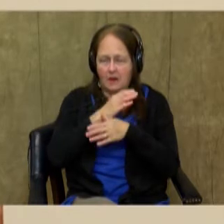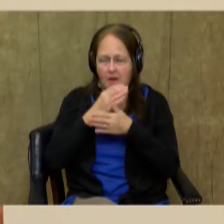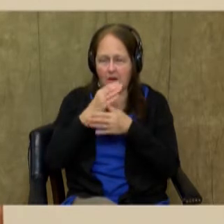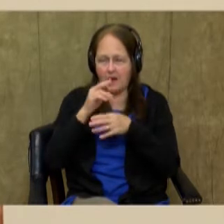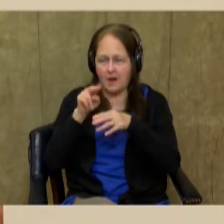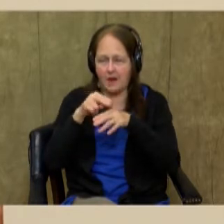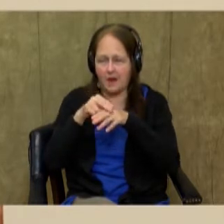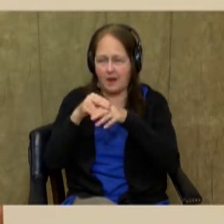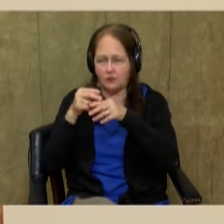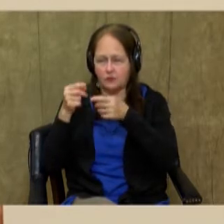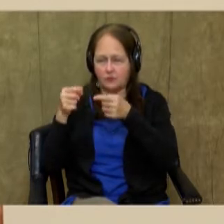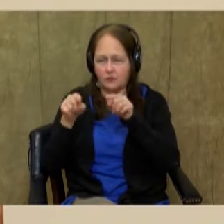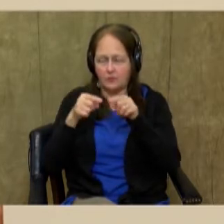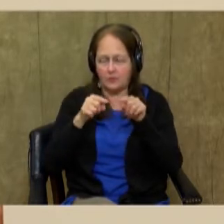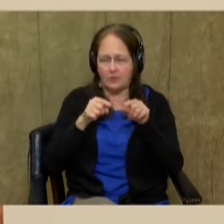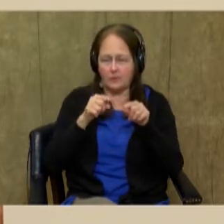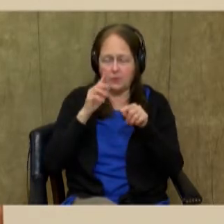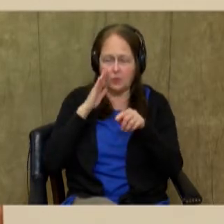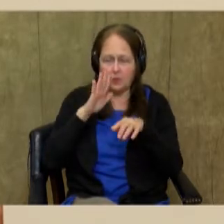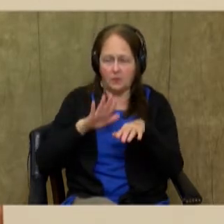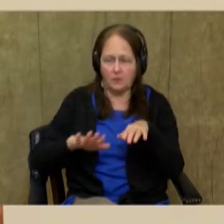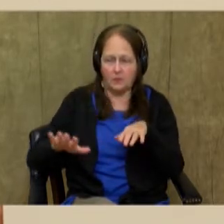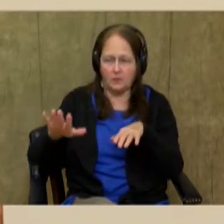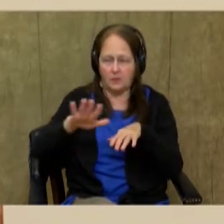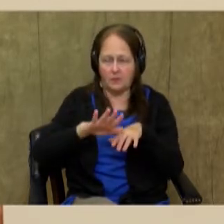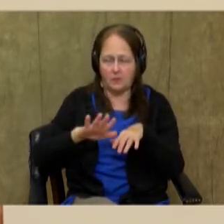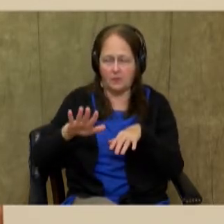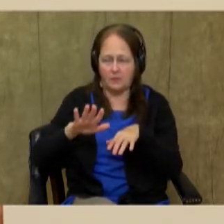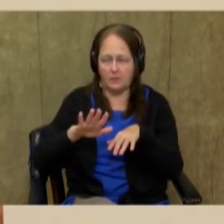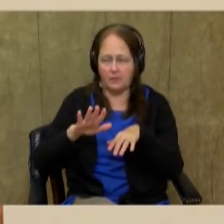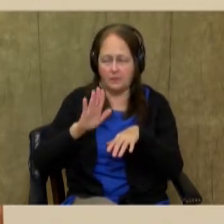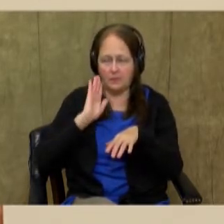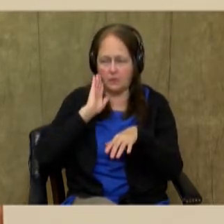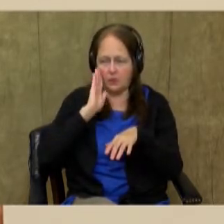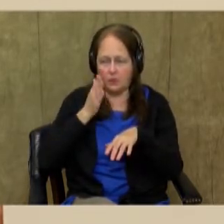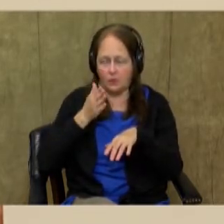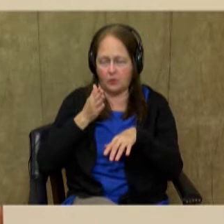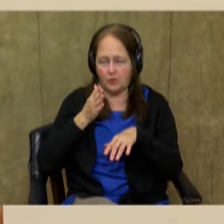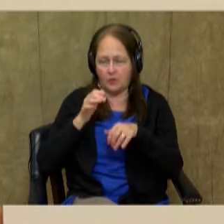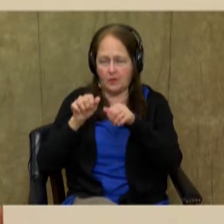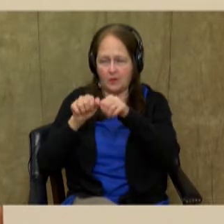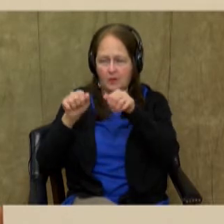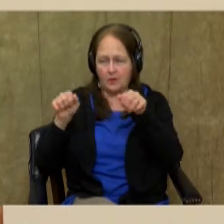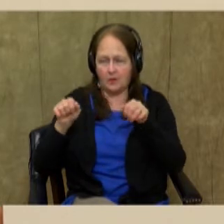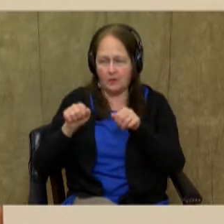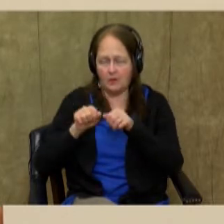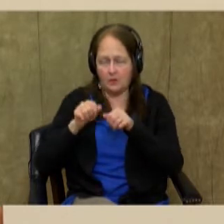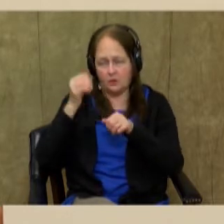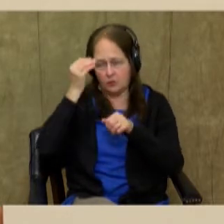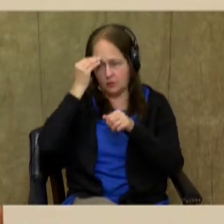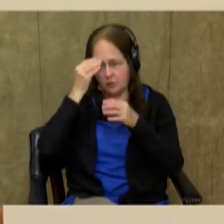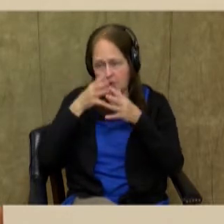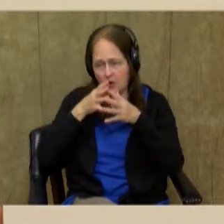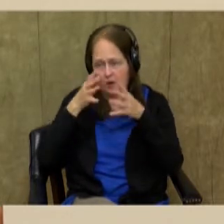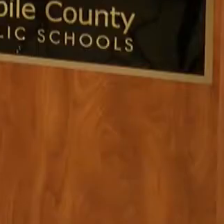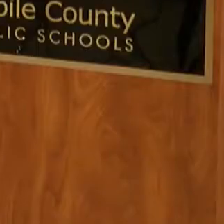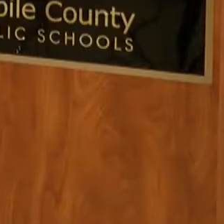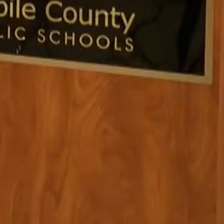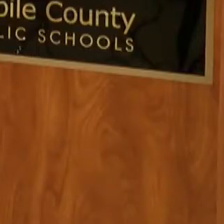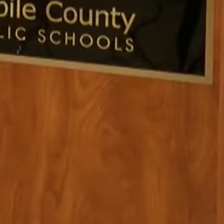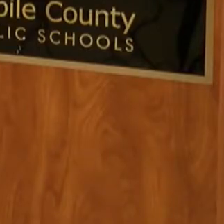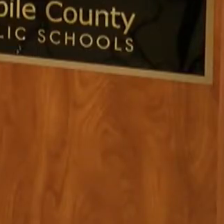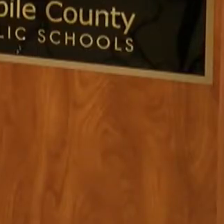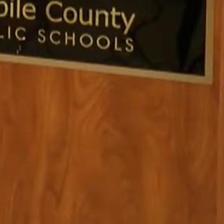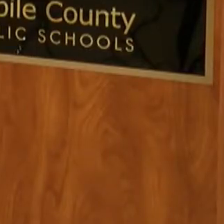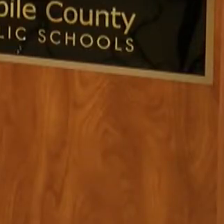the region that we're going to be looking at this week is an area that knows a lot about natural hazards. So